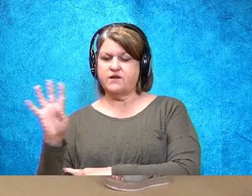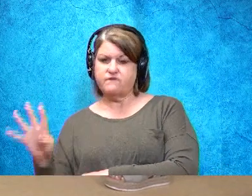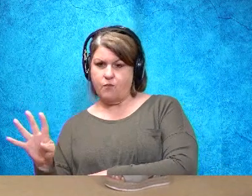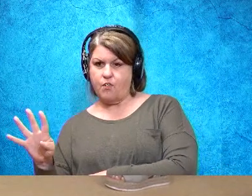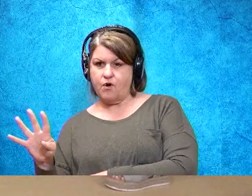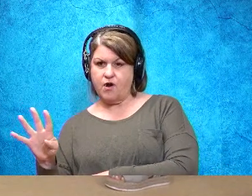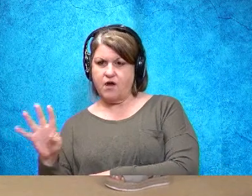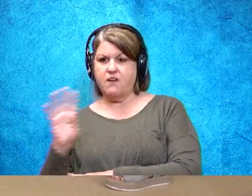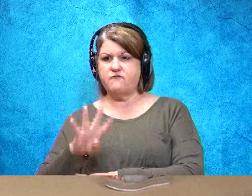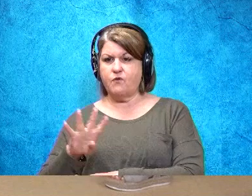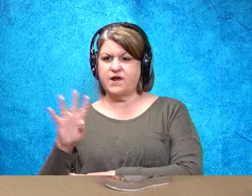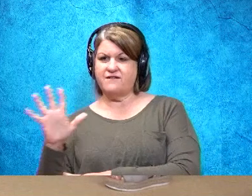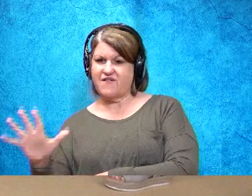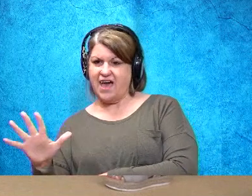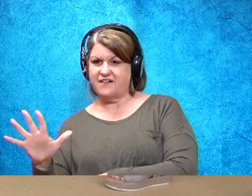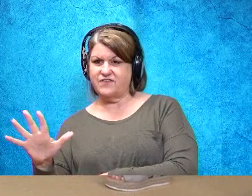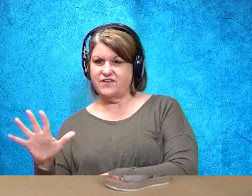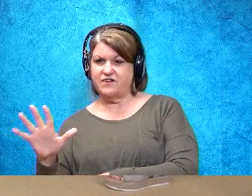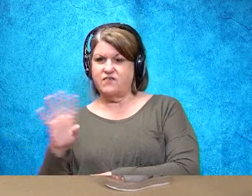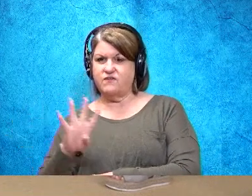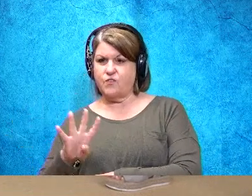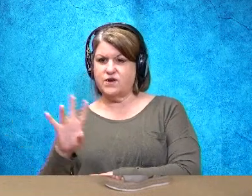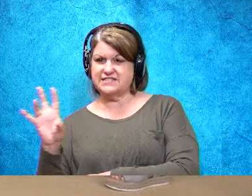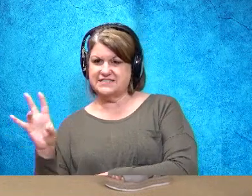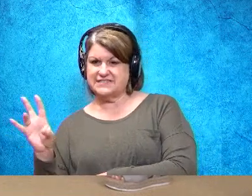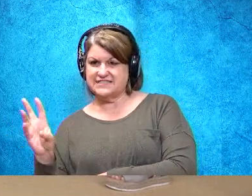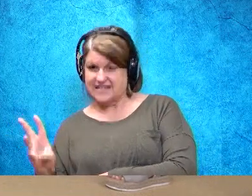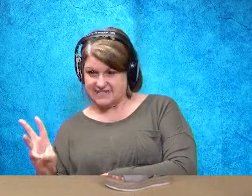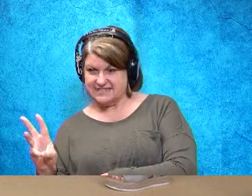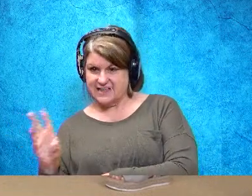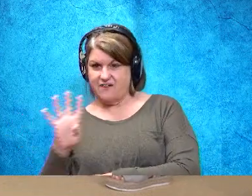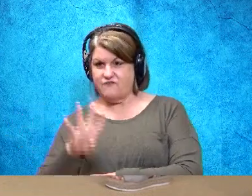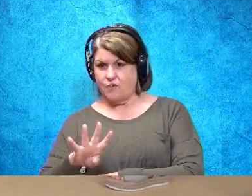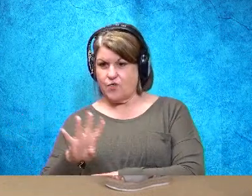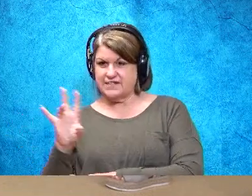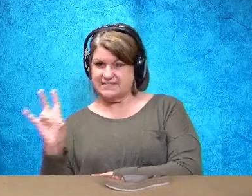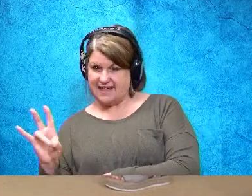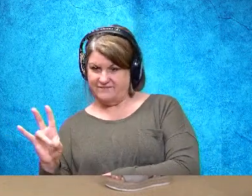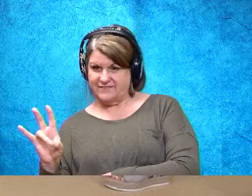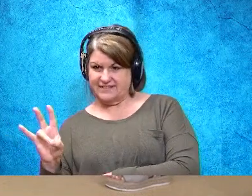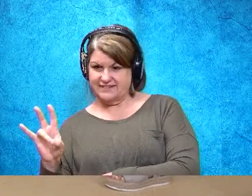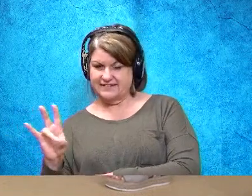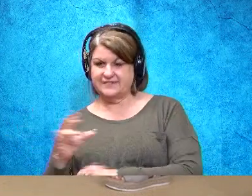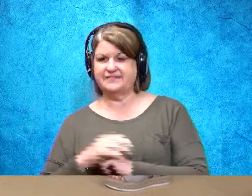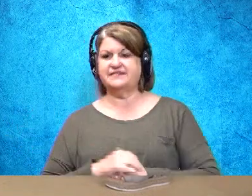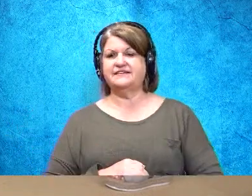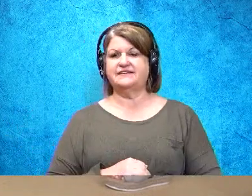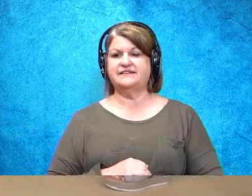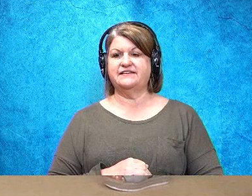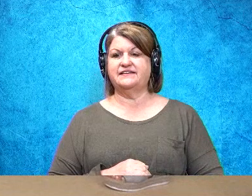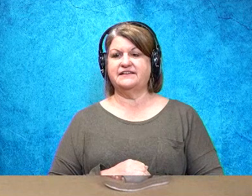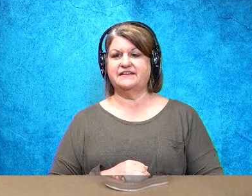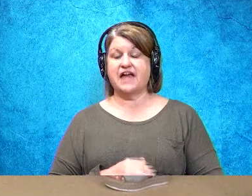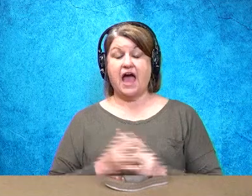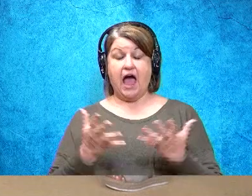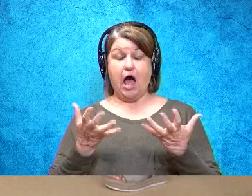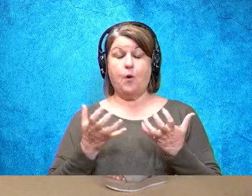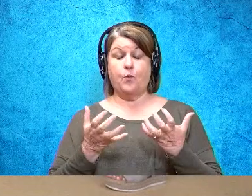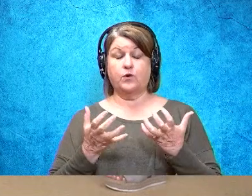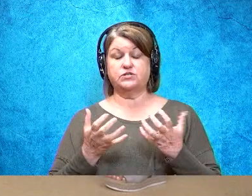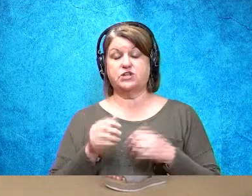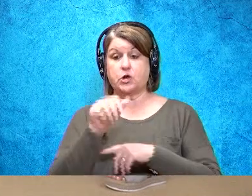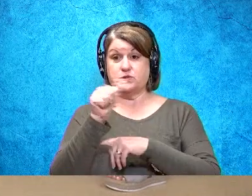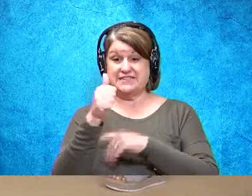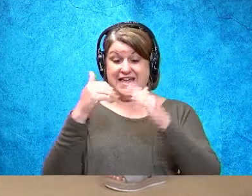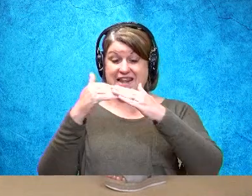44, 45, 46, 47. I want to go 10 less, so